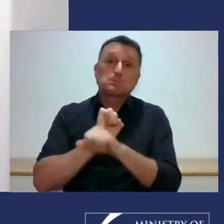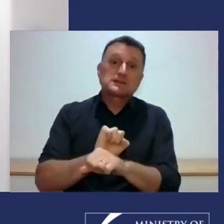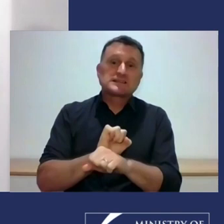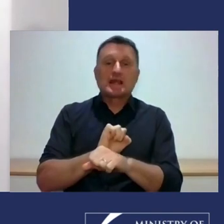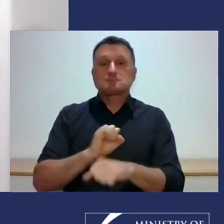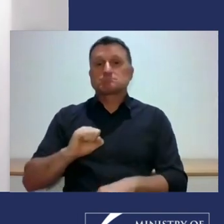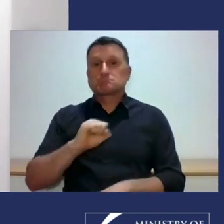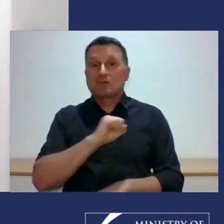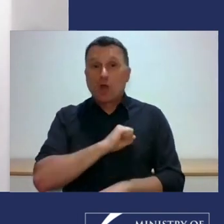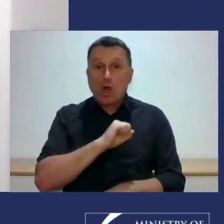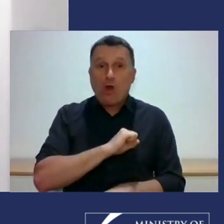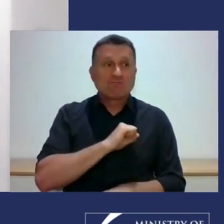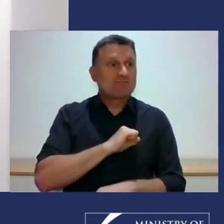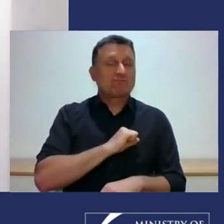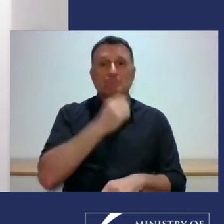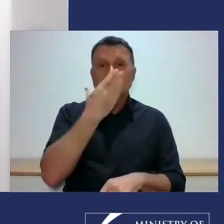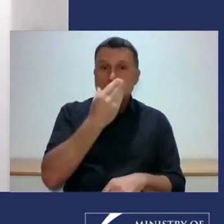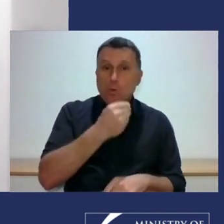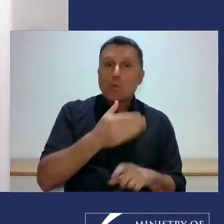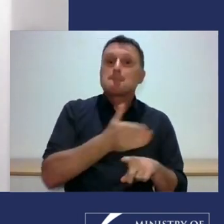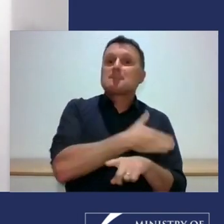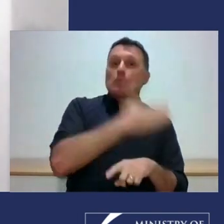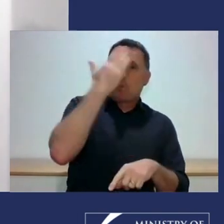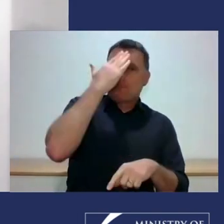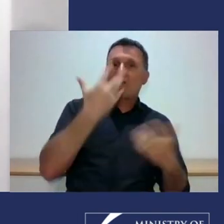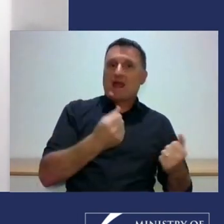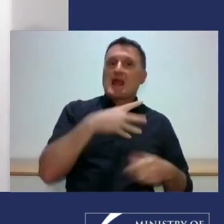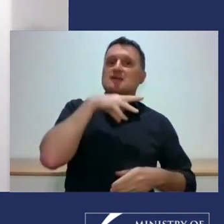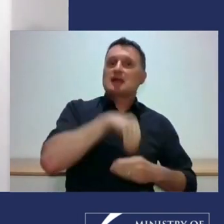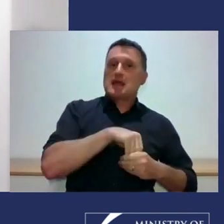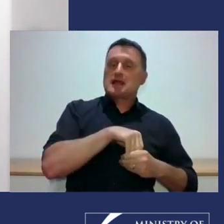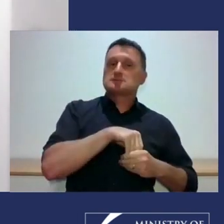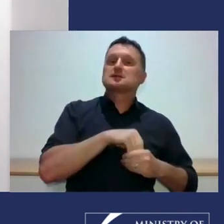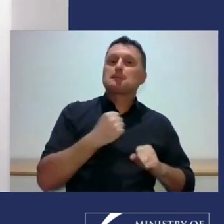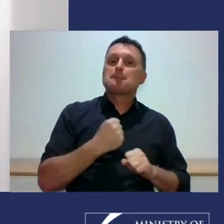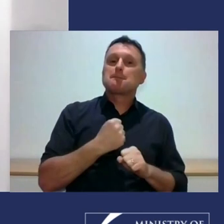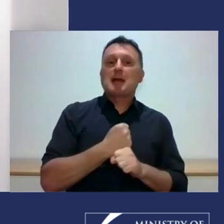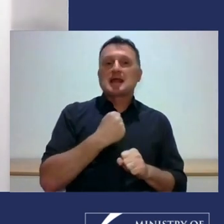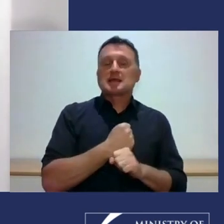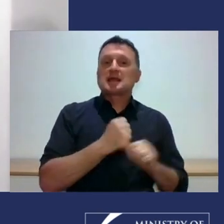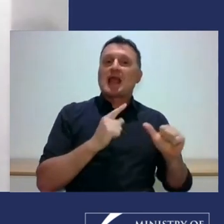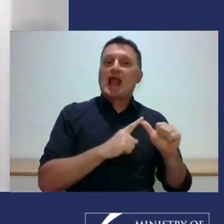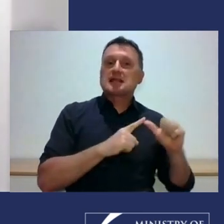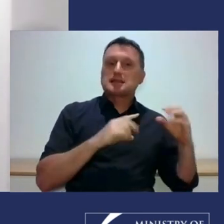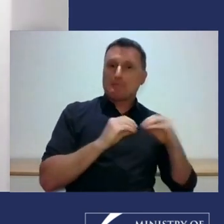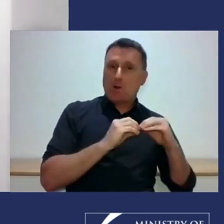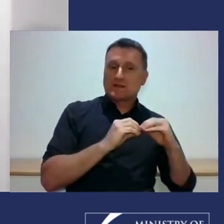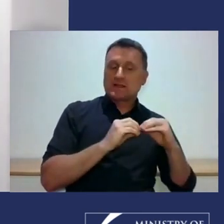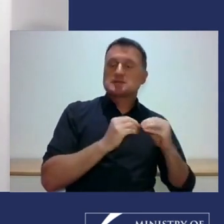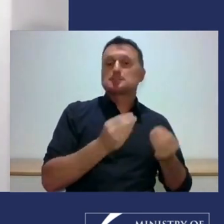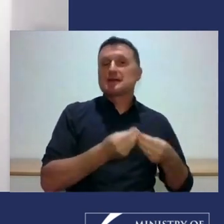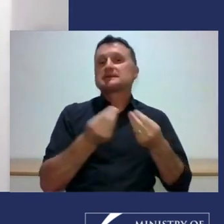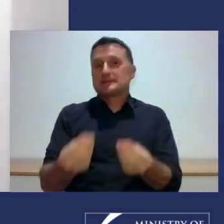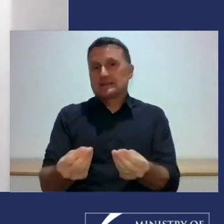in the past, she's got those antibodies and they're going through, and the same thing with the vaccine. So the MRA breaks down